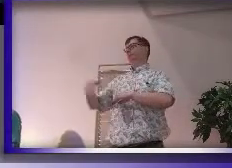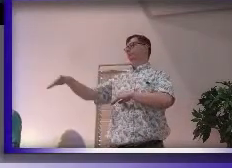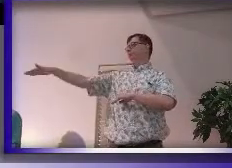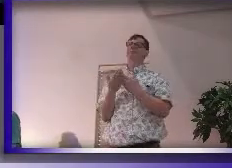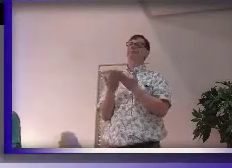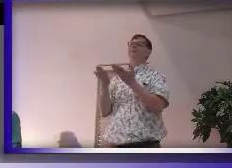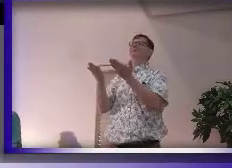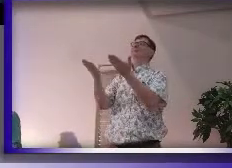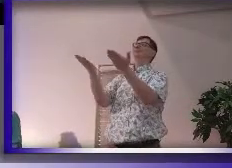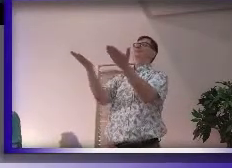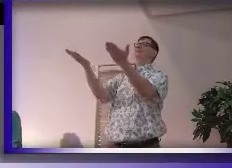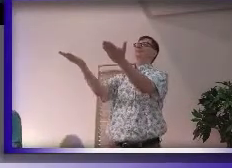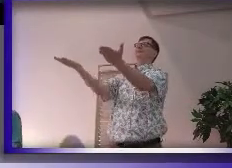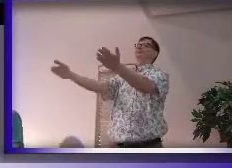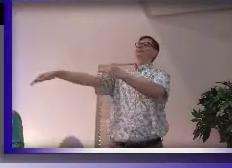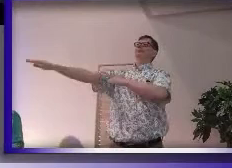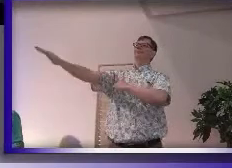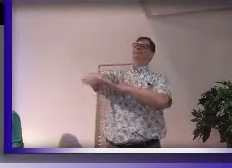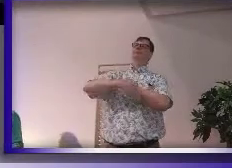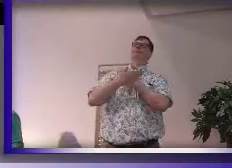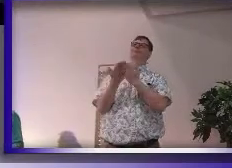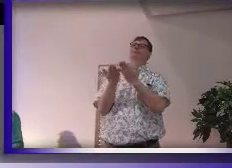We let it be.